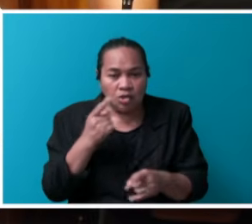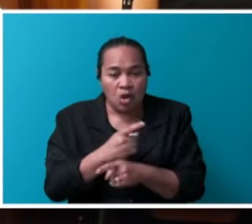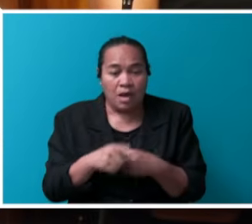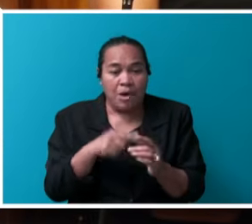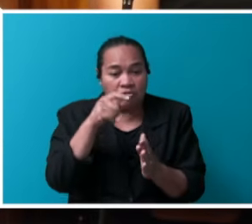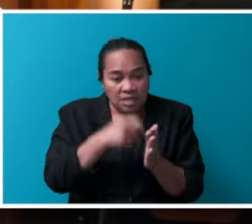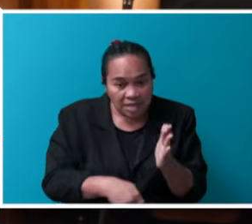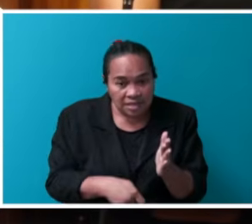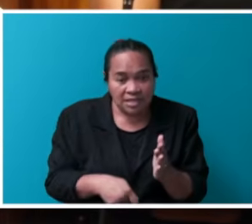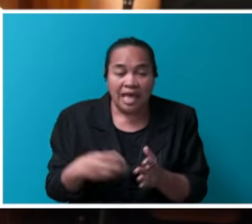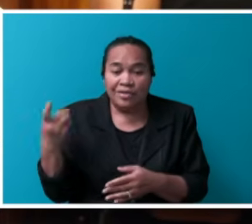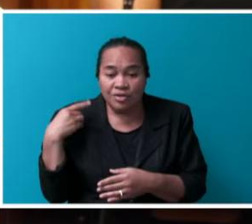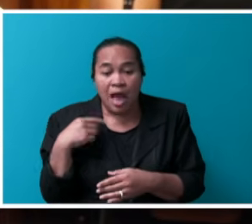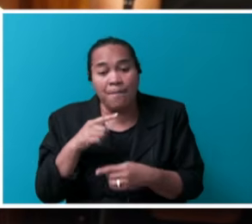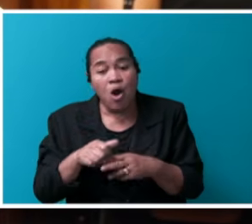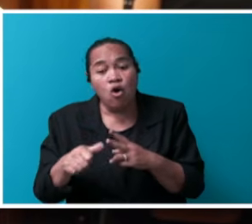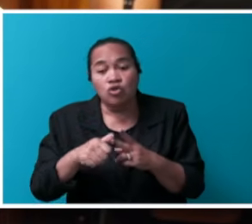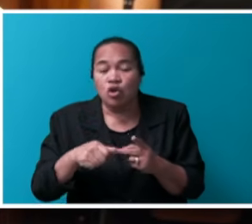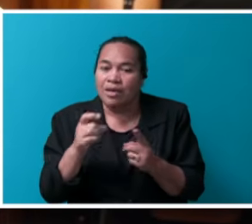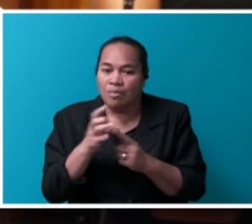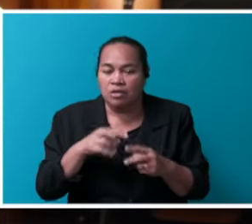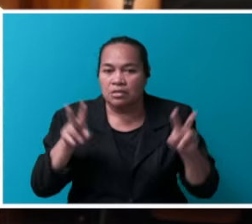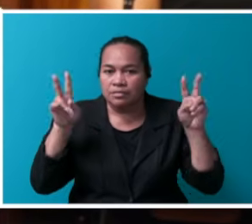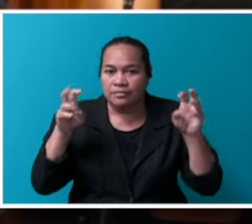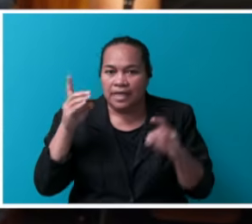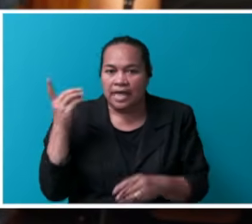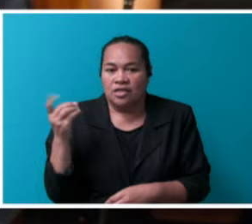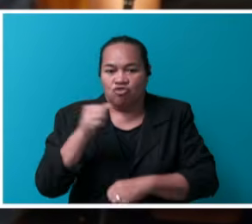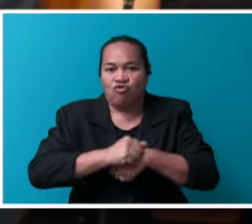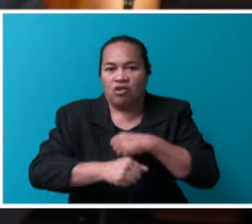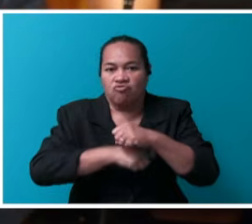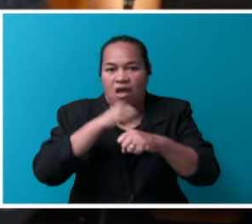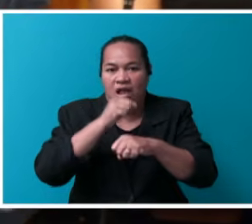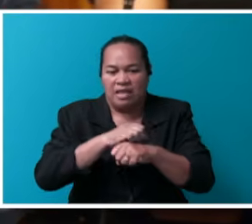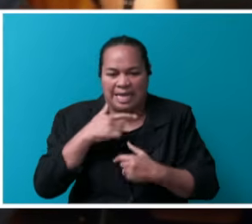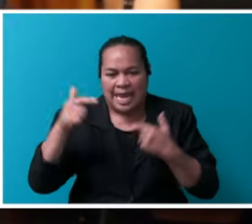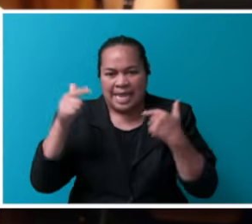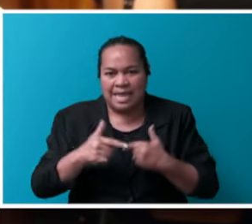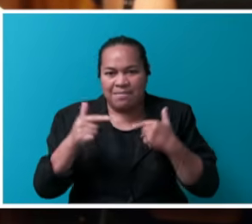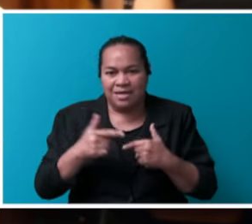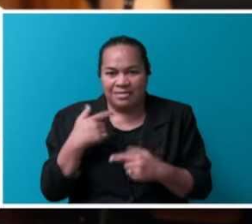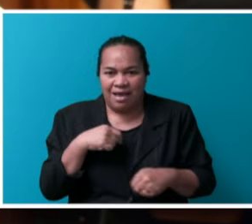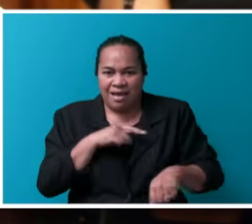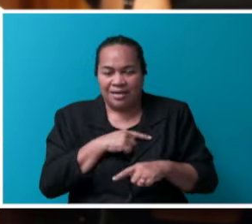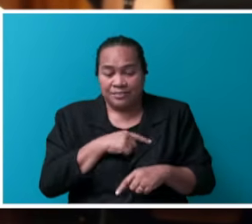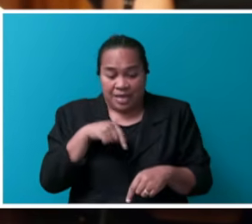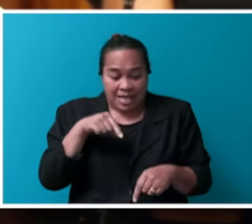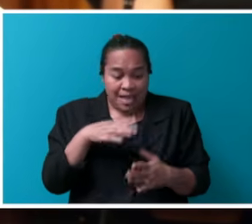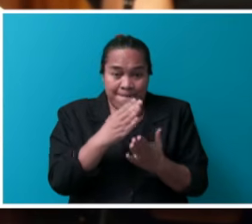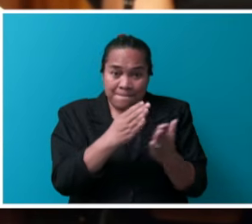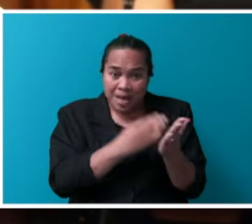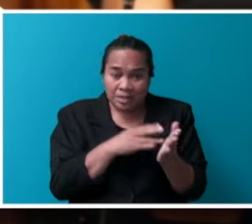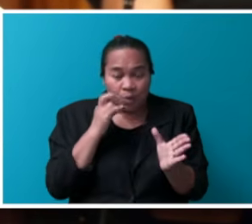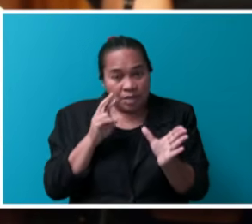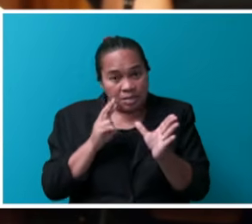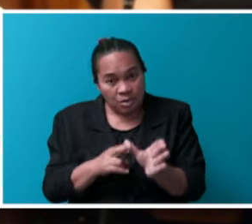structural constraints that limit supply and drive up costs. Mr. Speaker, in this budget, we are also responding to cost